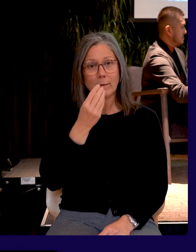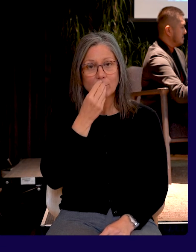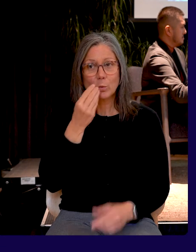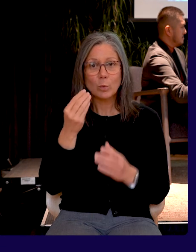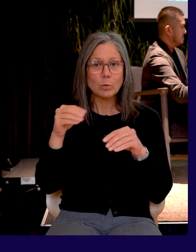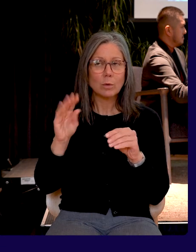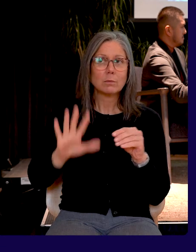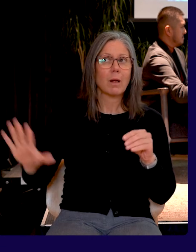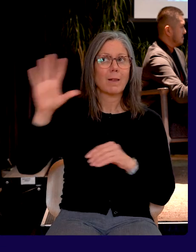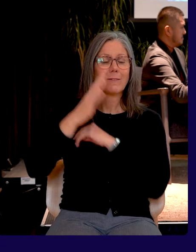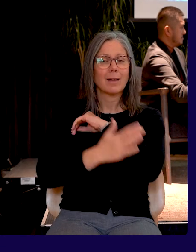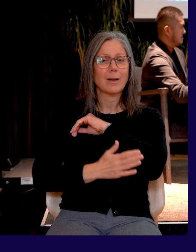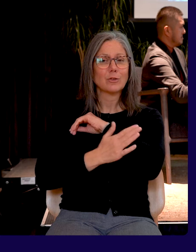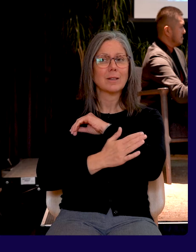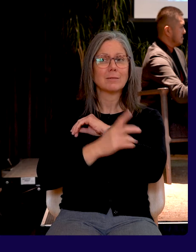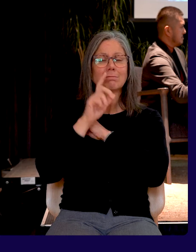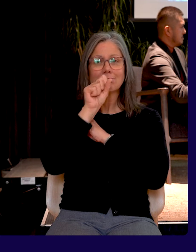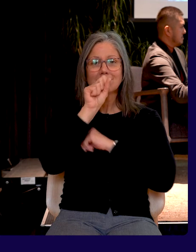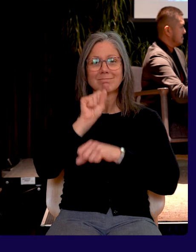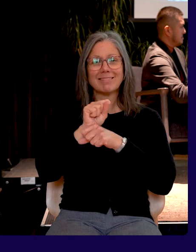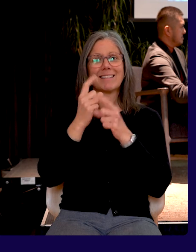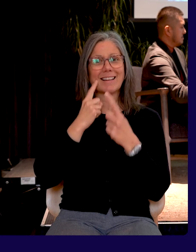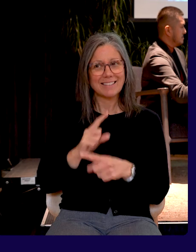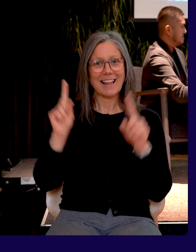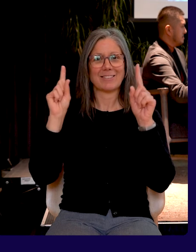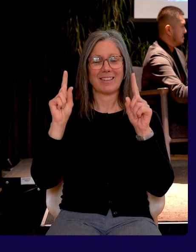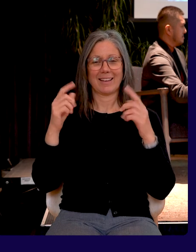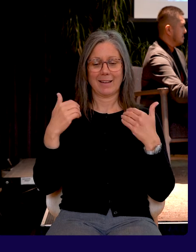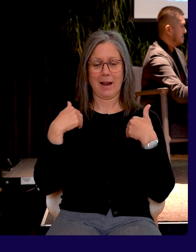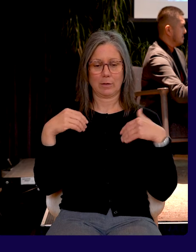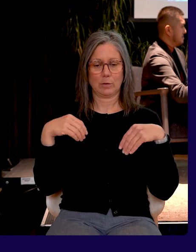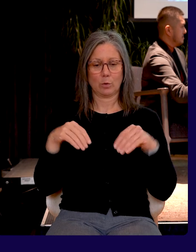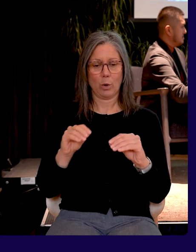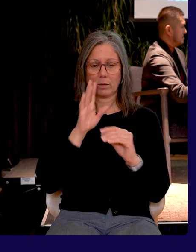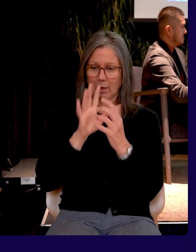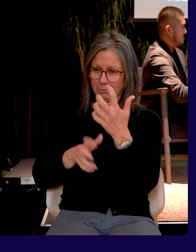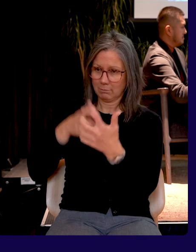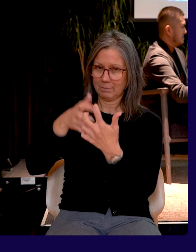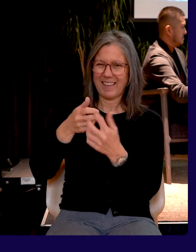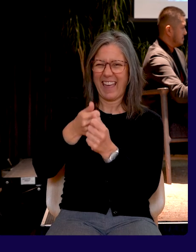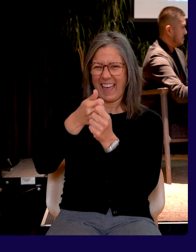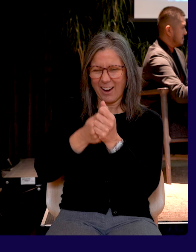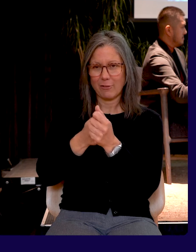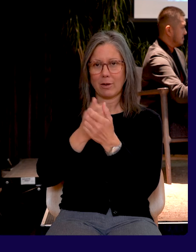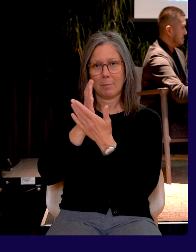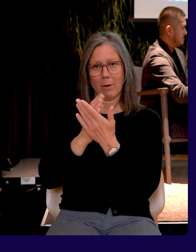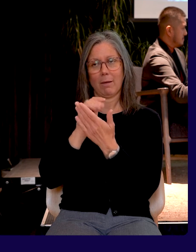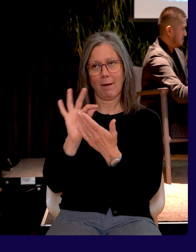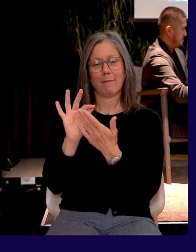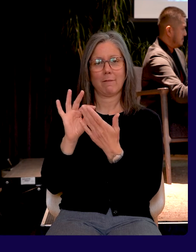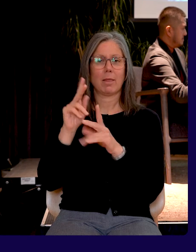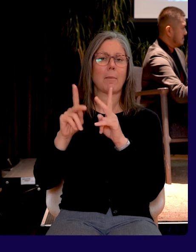the nation who successfully has stores that cater to every segment of